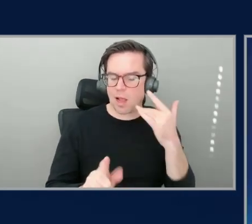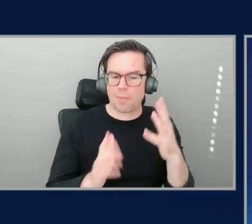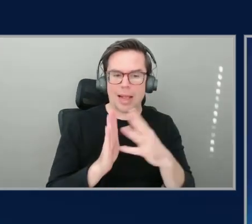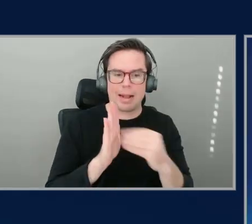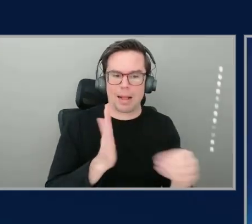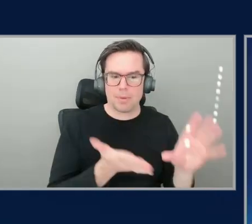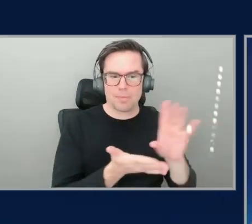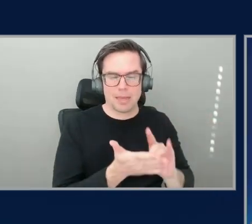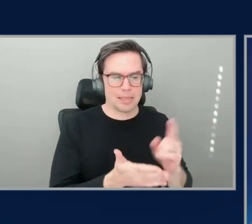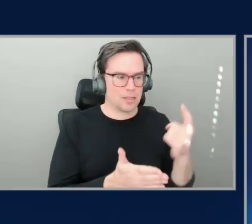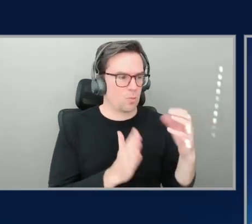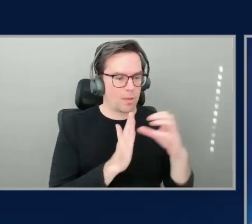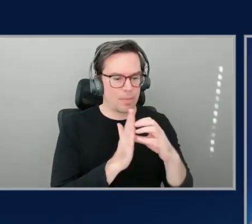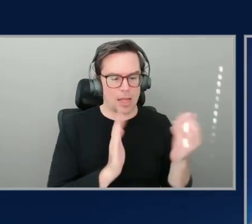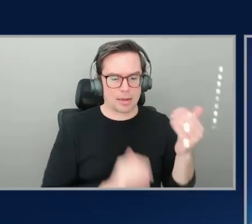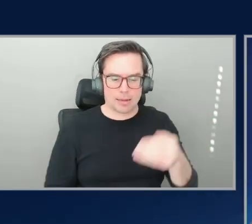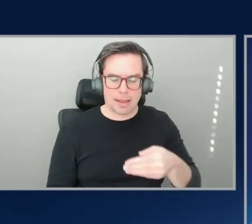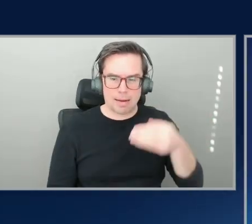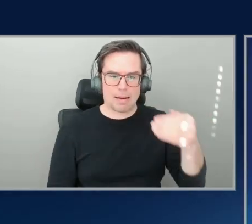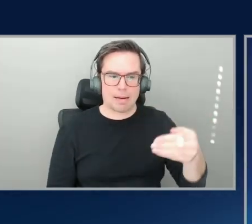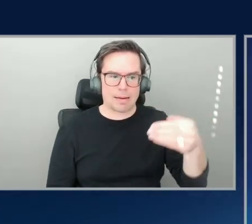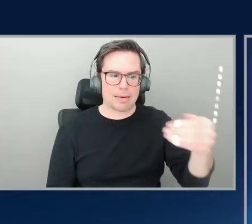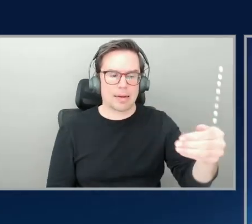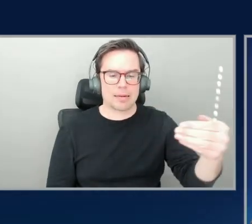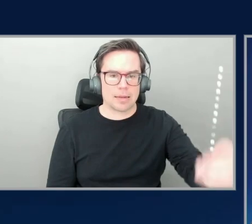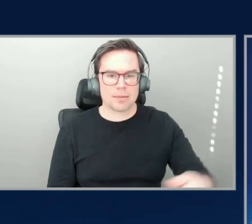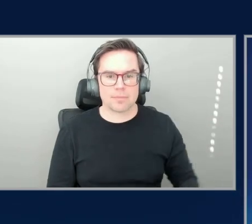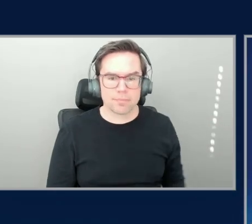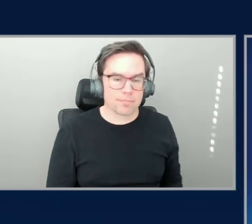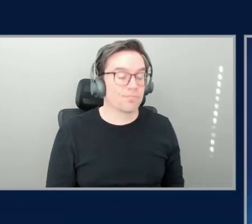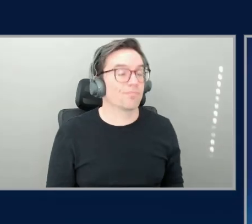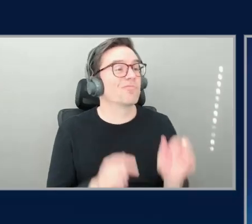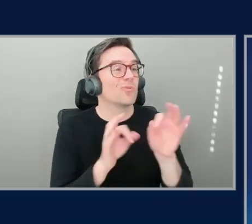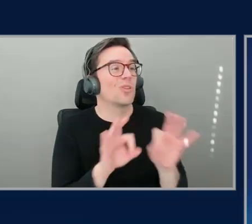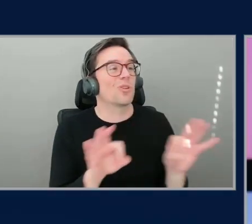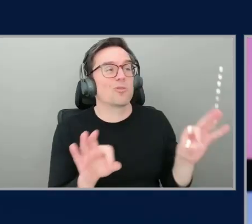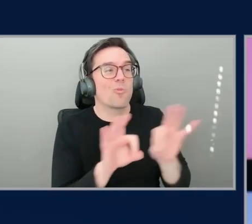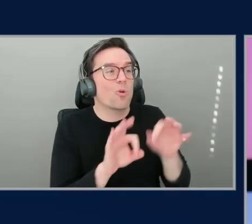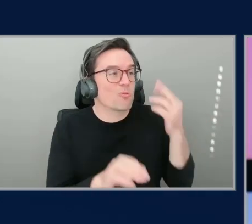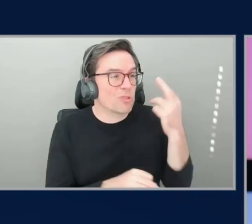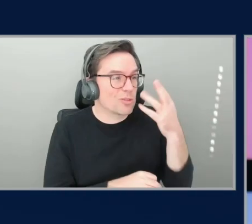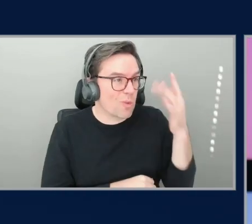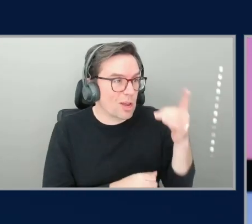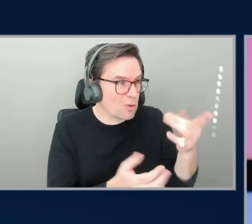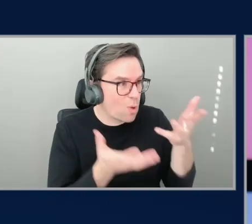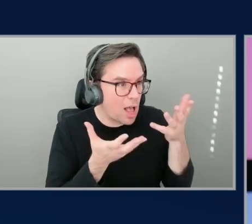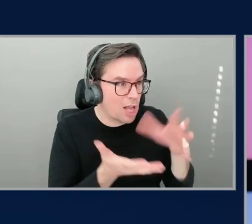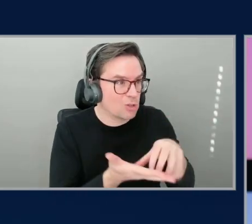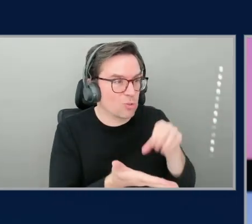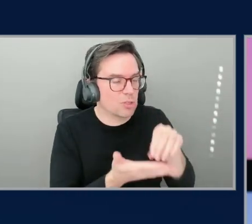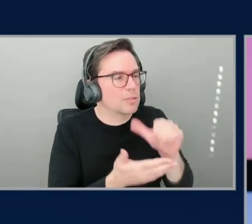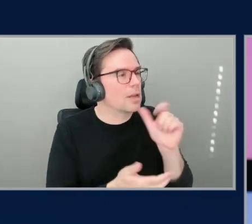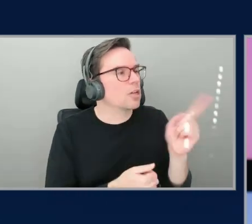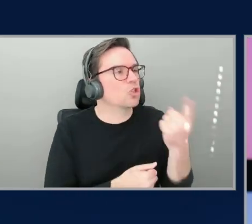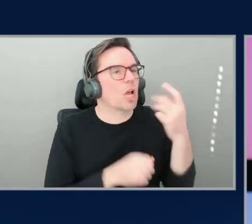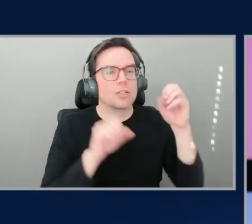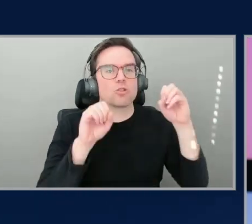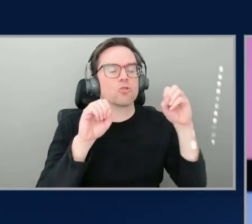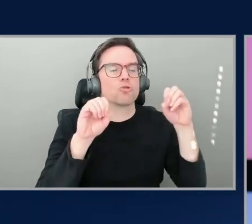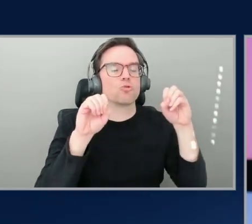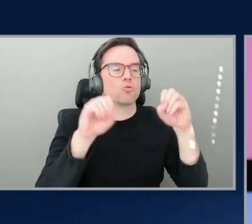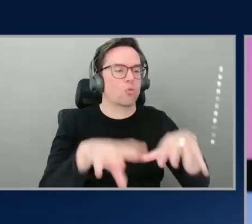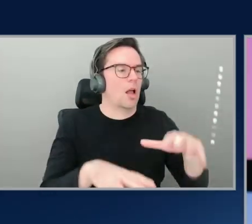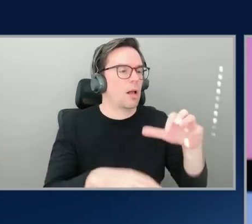I think there's a very important reason why you want to learn. Why don't you just want to drop the code inside of a repo? Why don't you just want